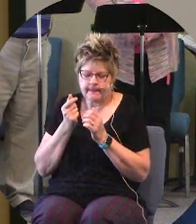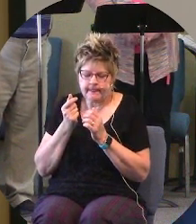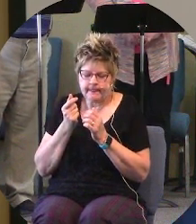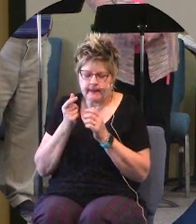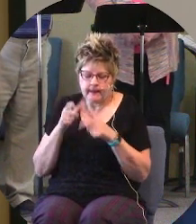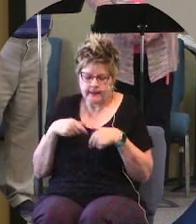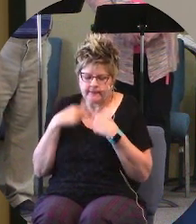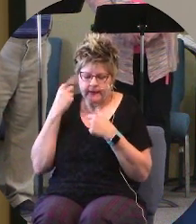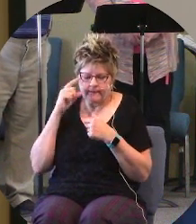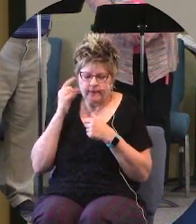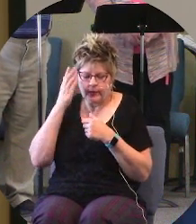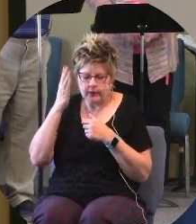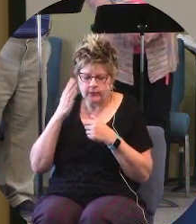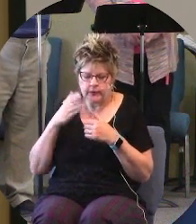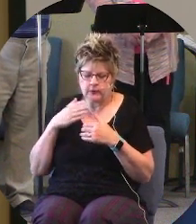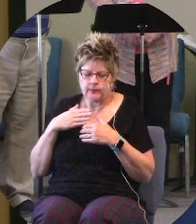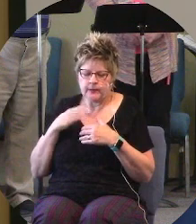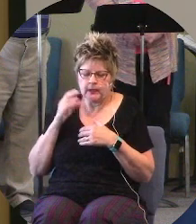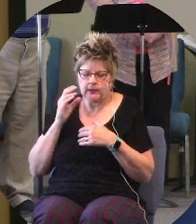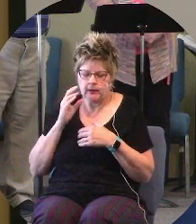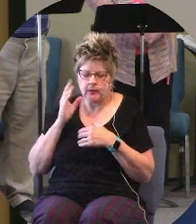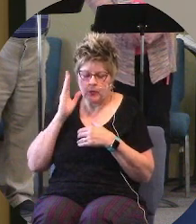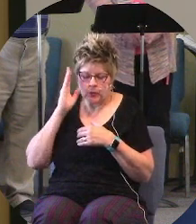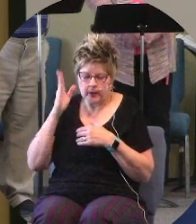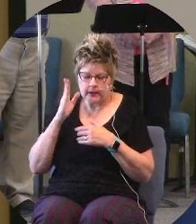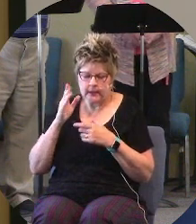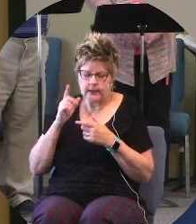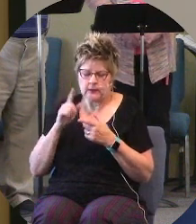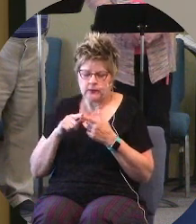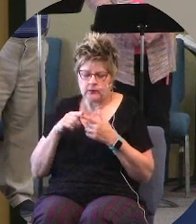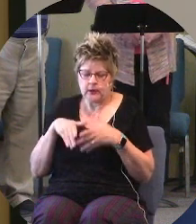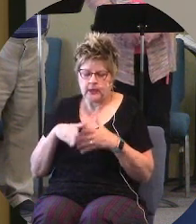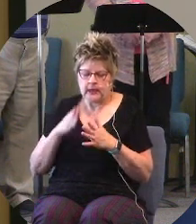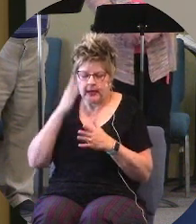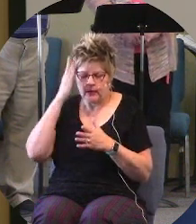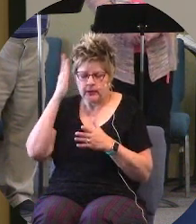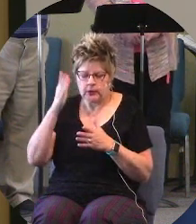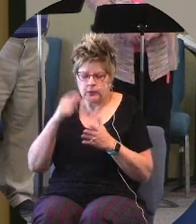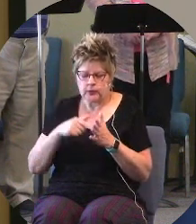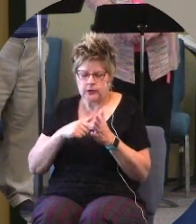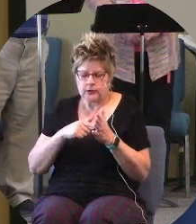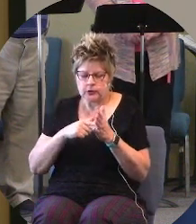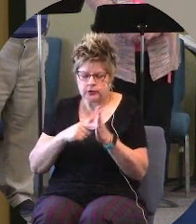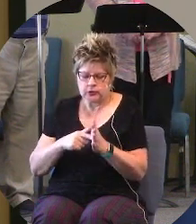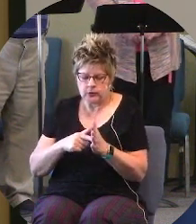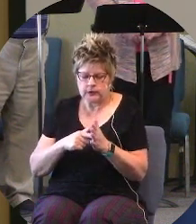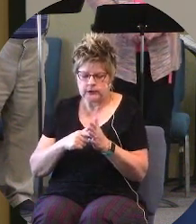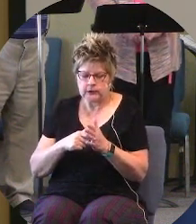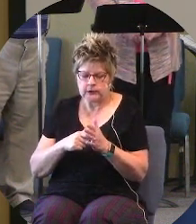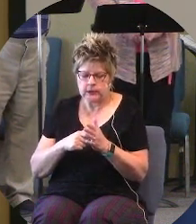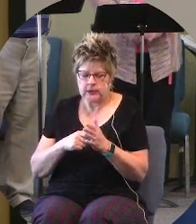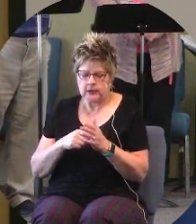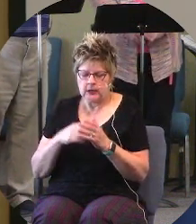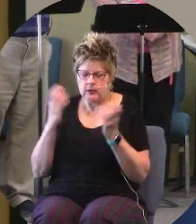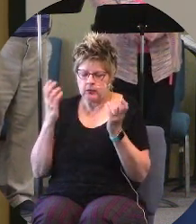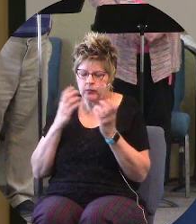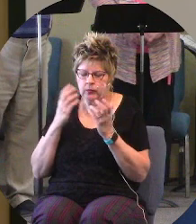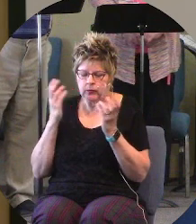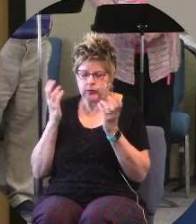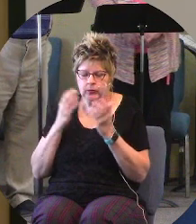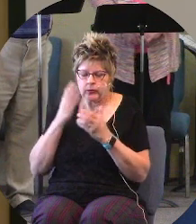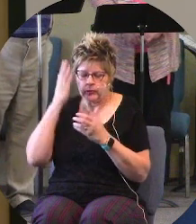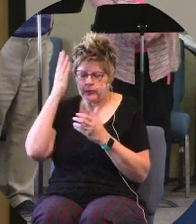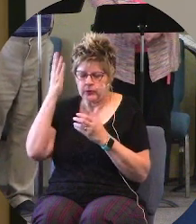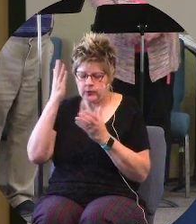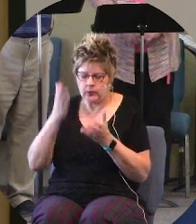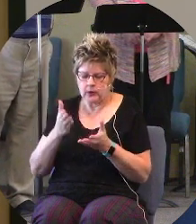Father, that we would be willing to allow you, Father, to show us how awesome you are. To